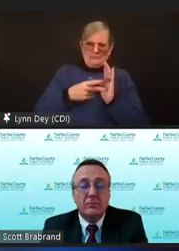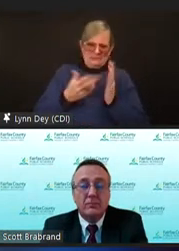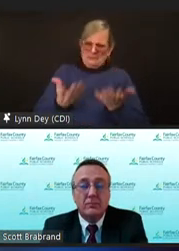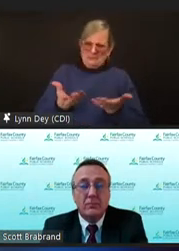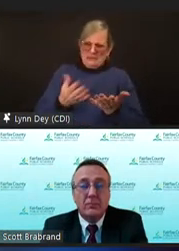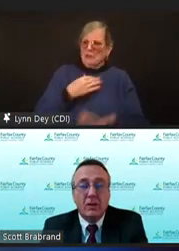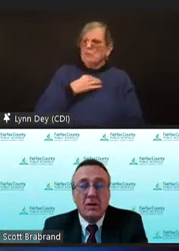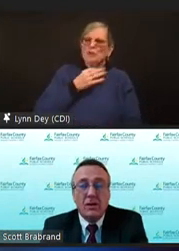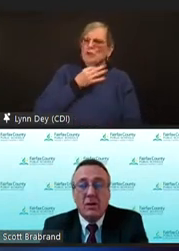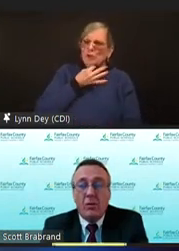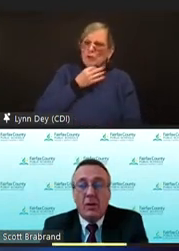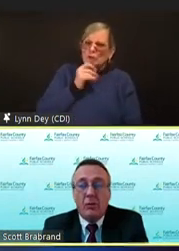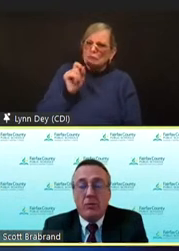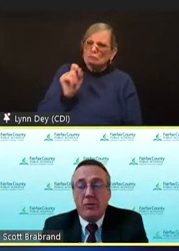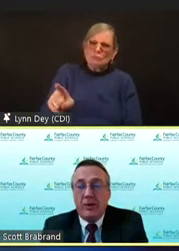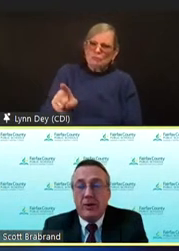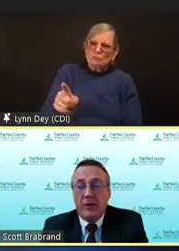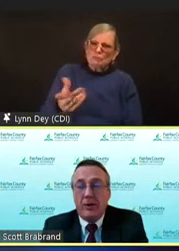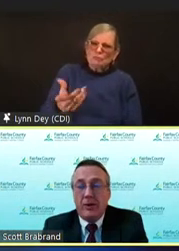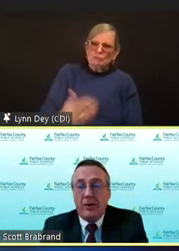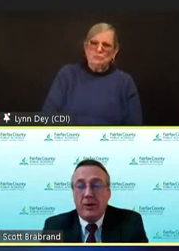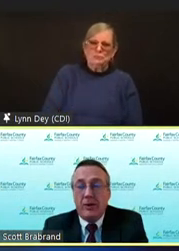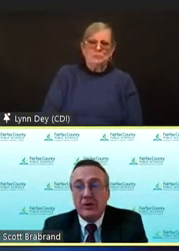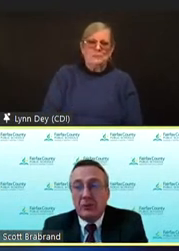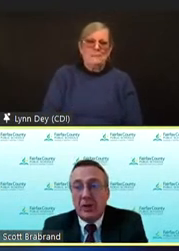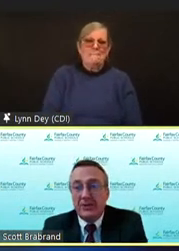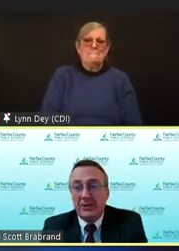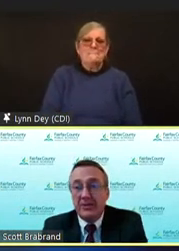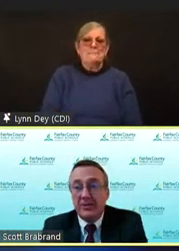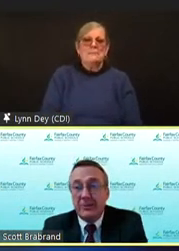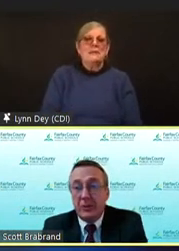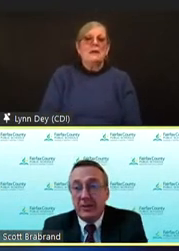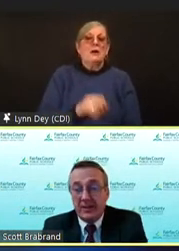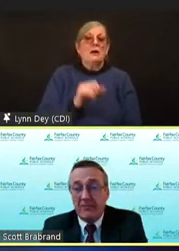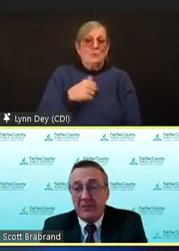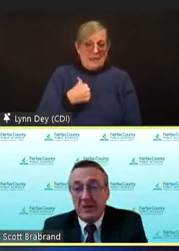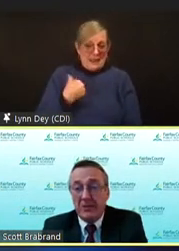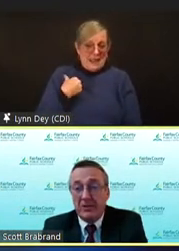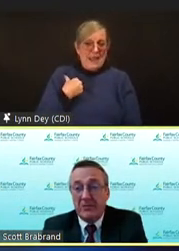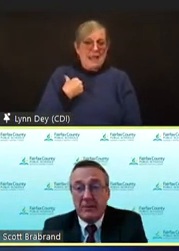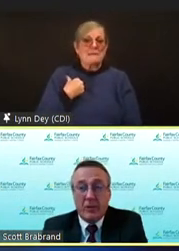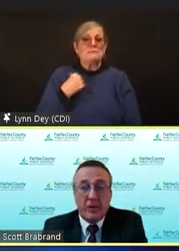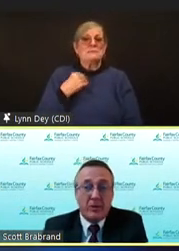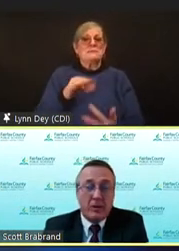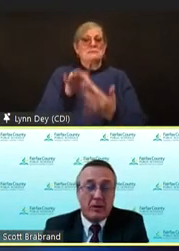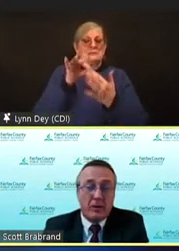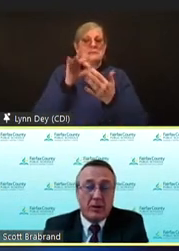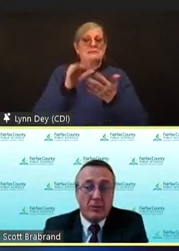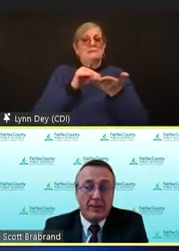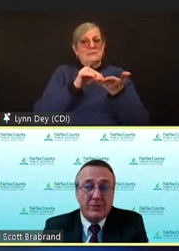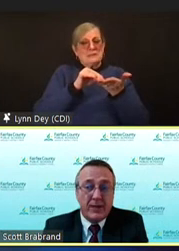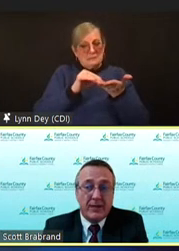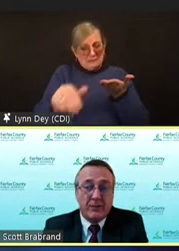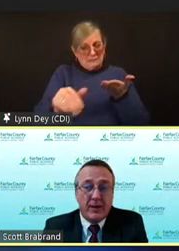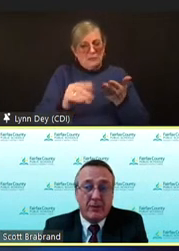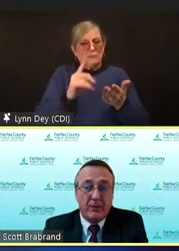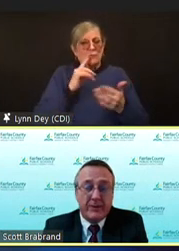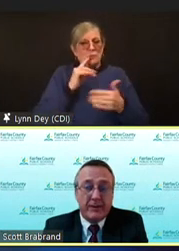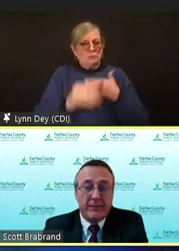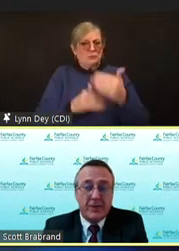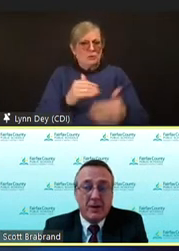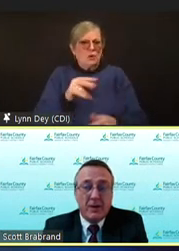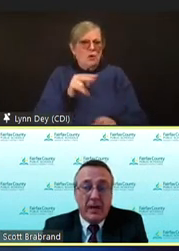again, please. Well, there are exemption processes in place. That information is available on our website